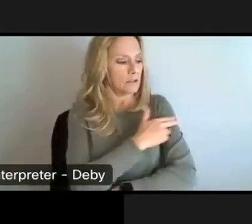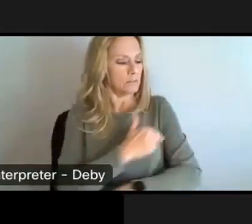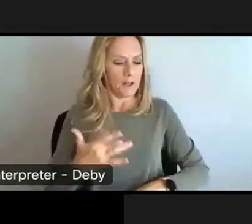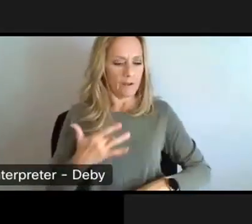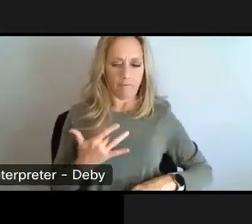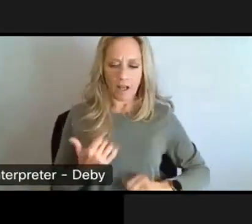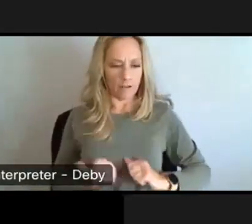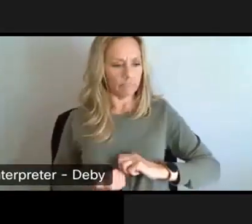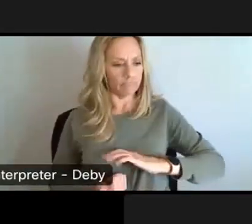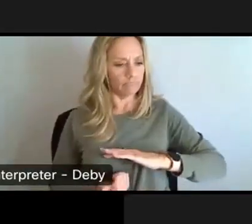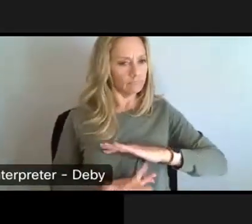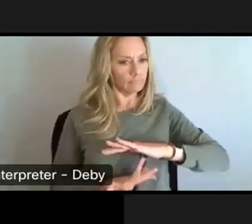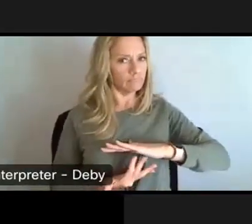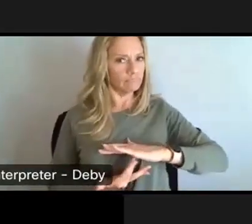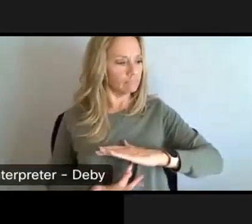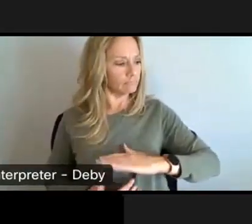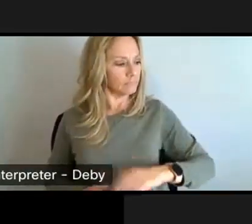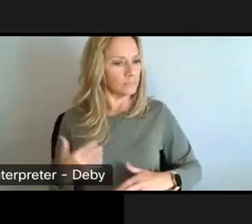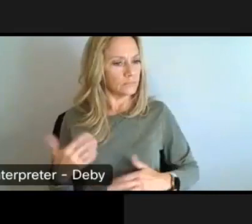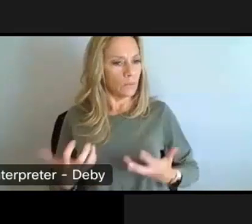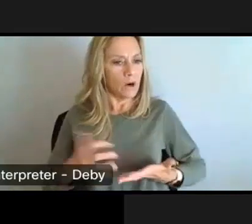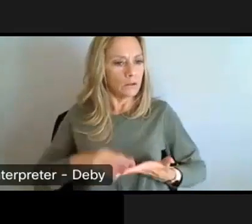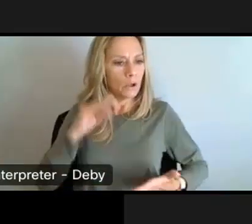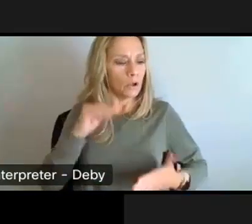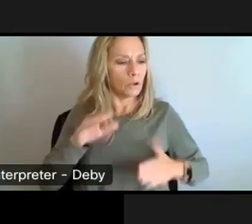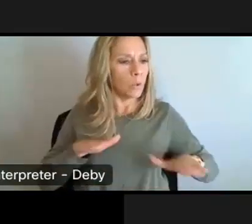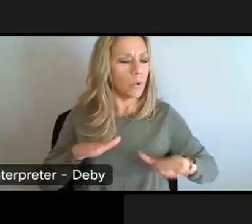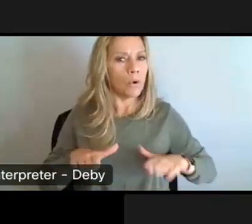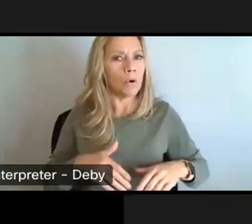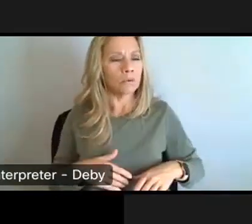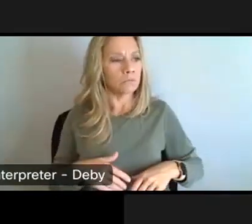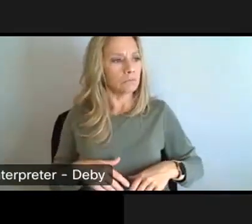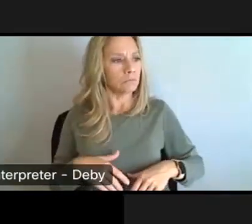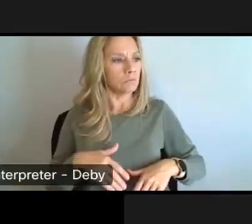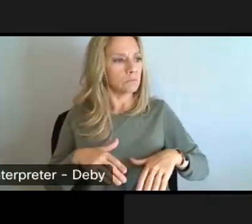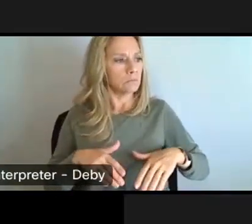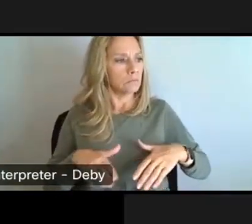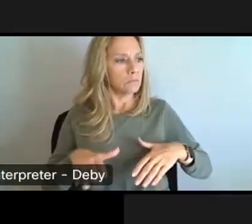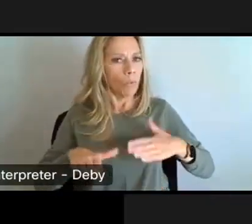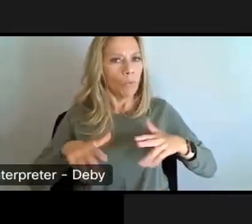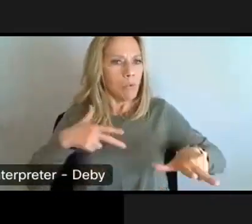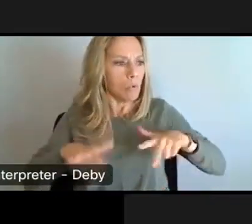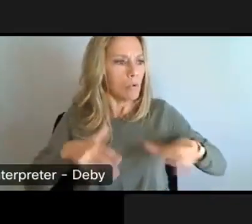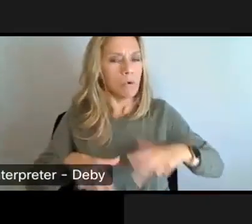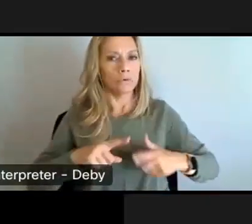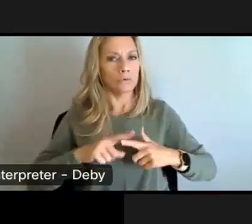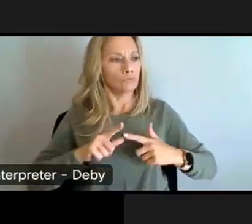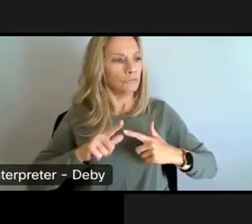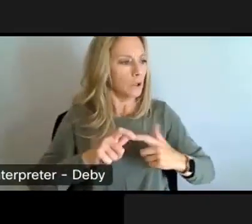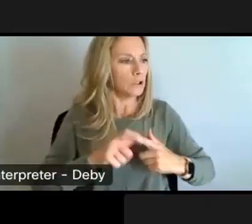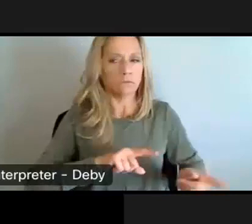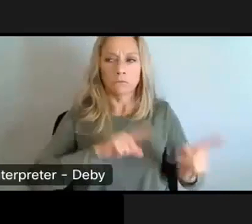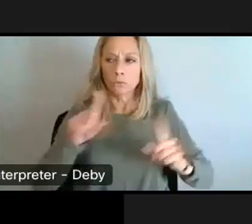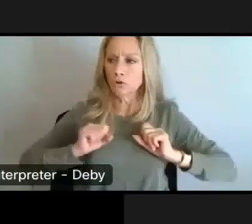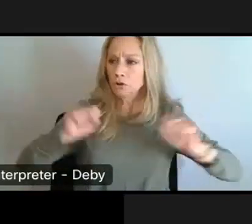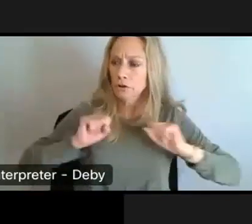me to want to learn to walk again, and walking, learn to jogging, to going back to the gym and lifting weights and